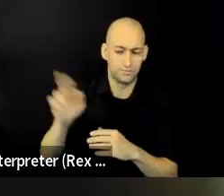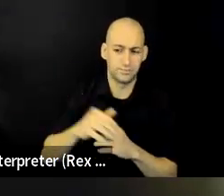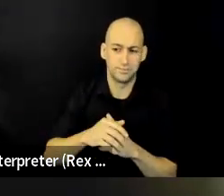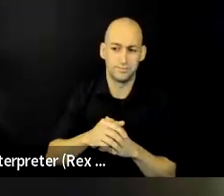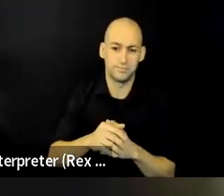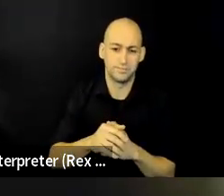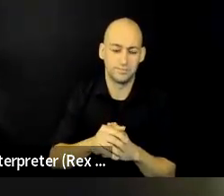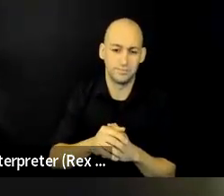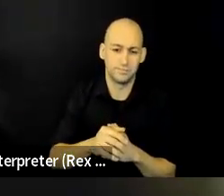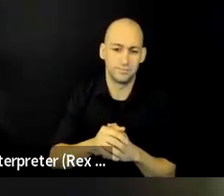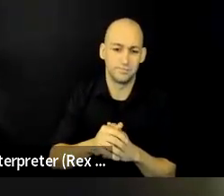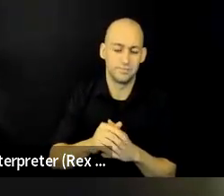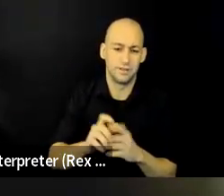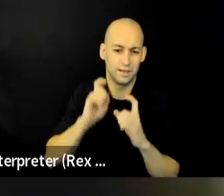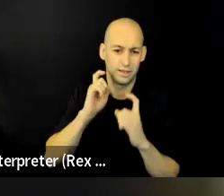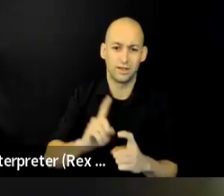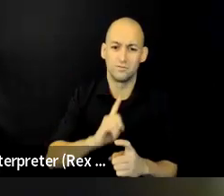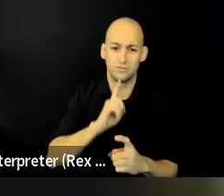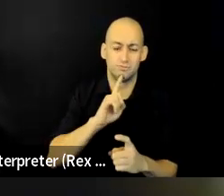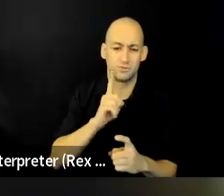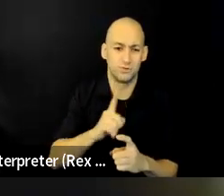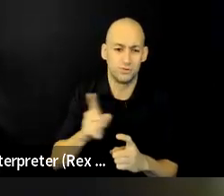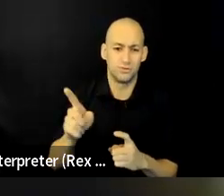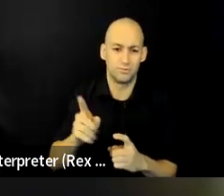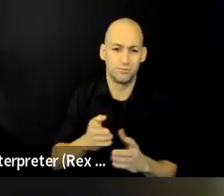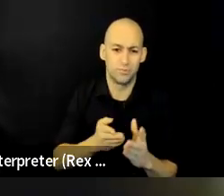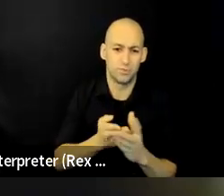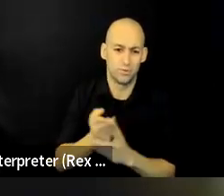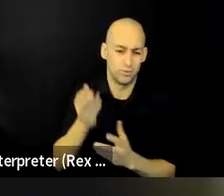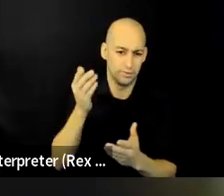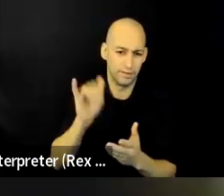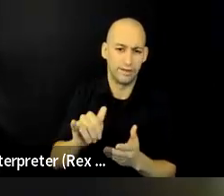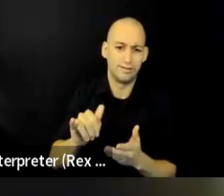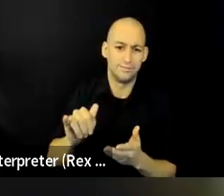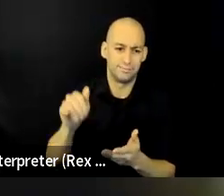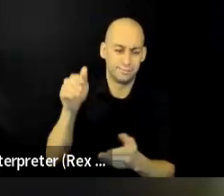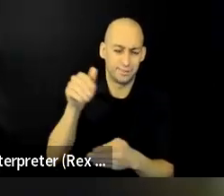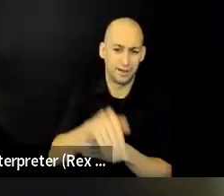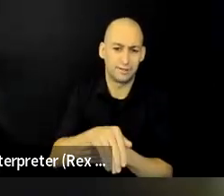bursting in air, gave proof through the